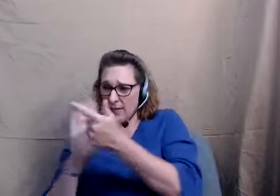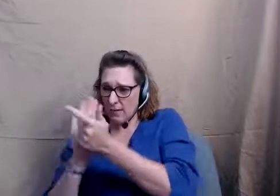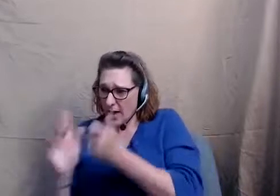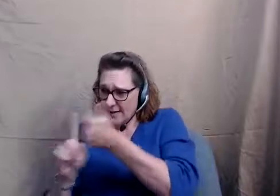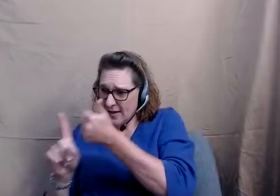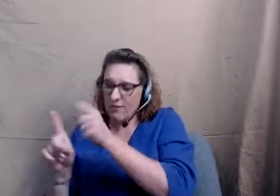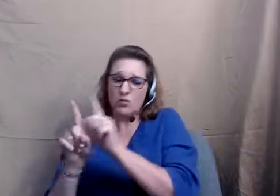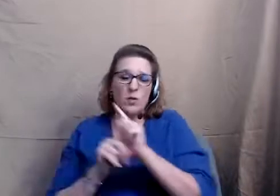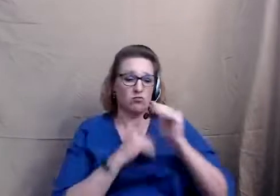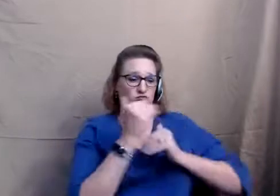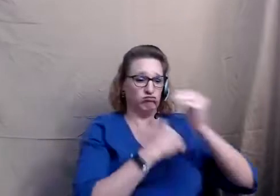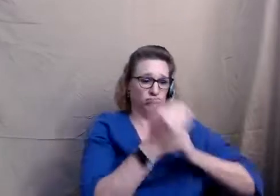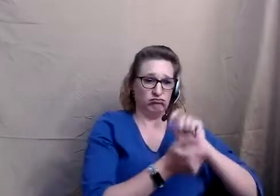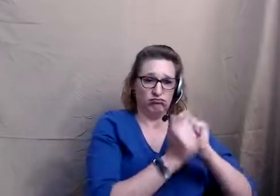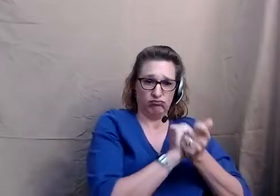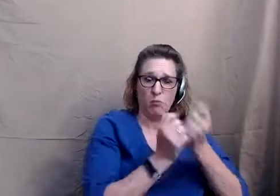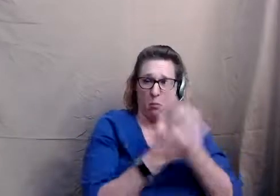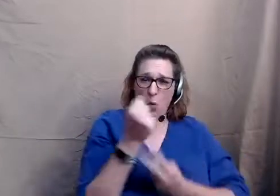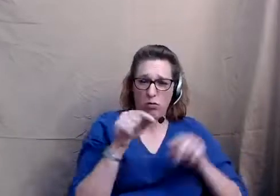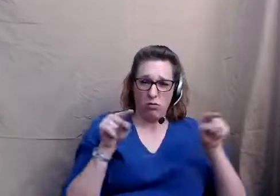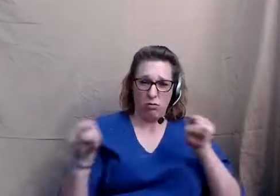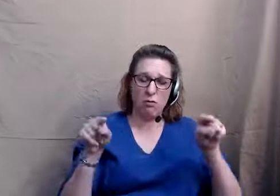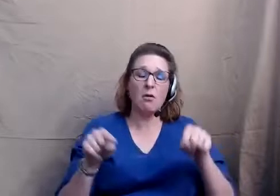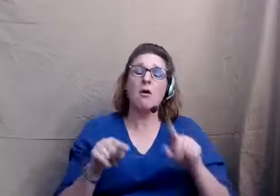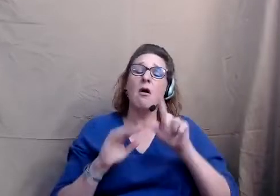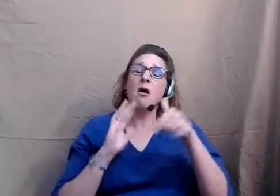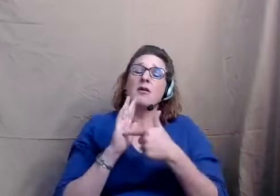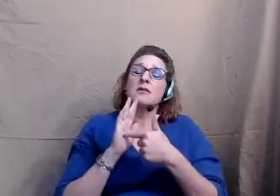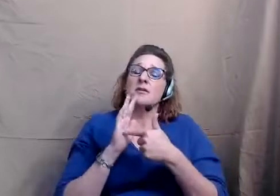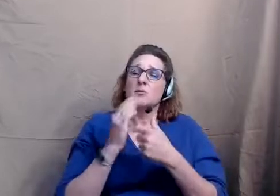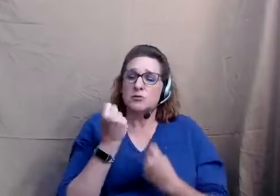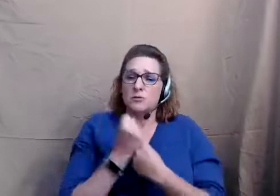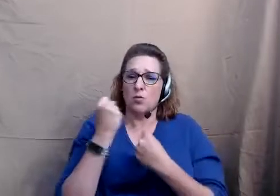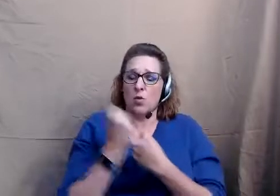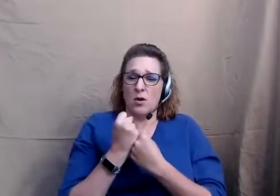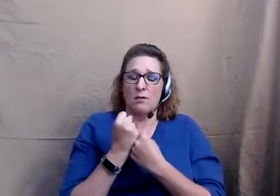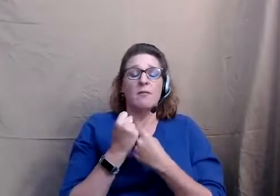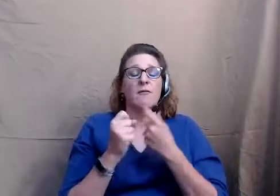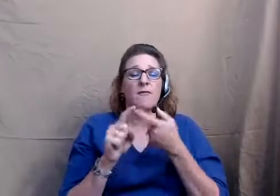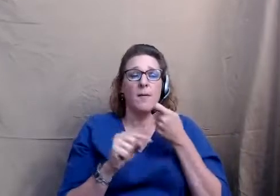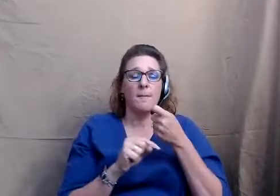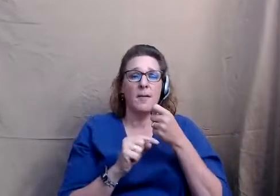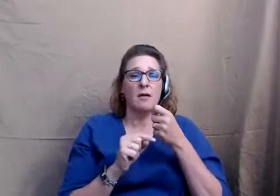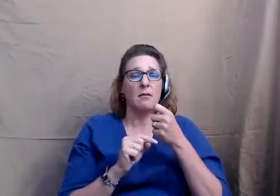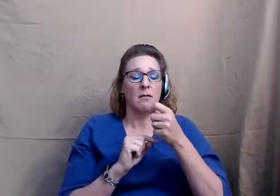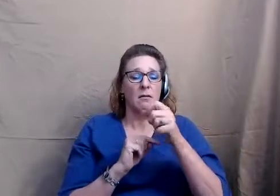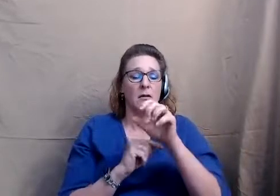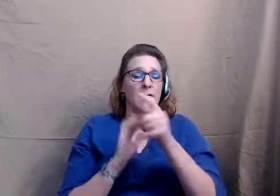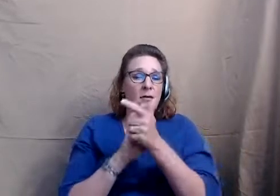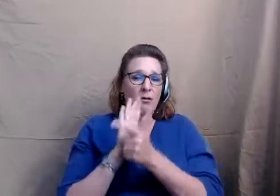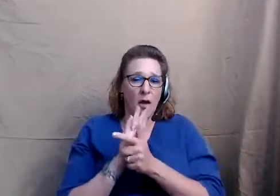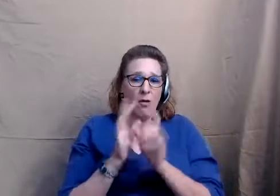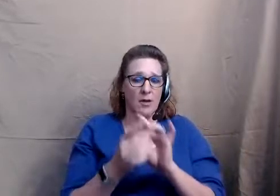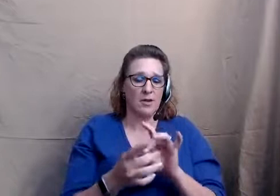All of this was bolstered by the passage of the Violence Against Women Act in 1994. And it's important to situate